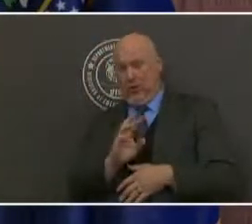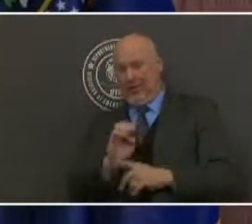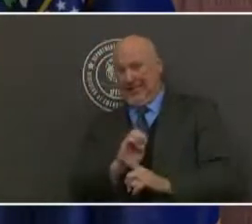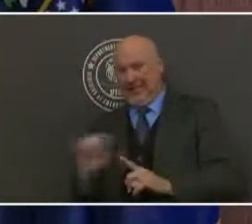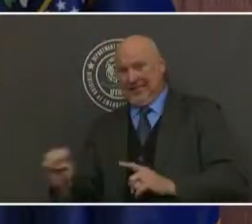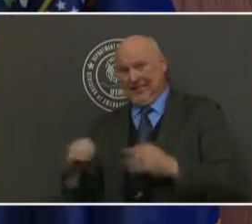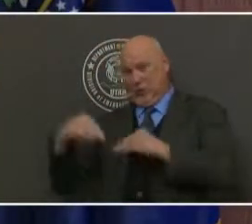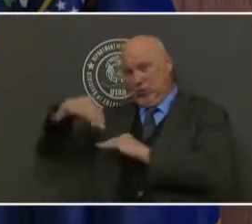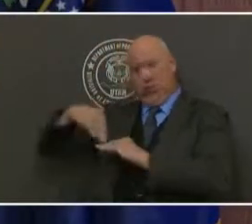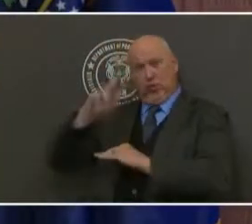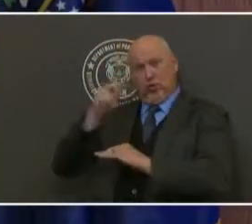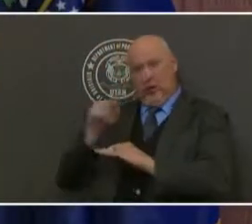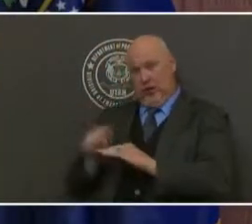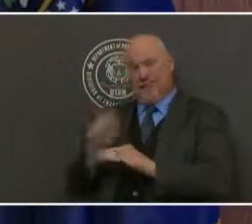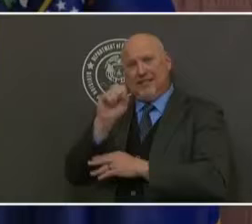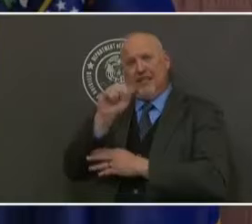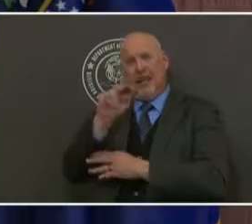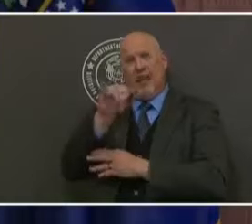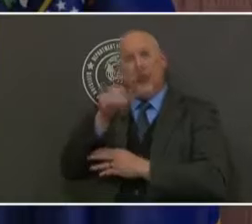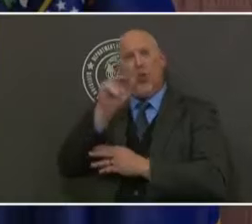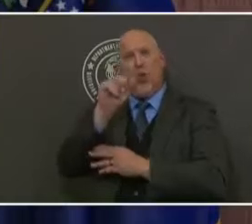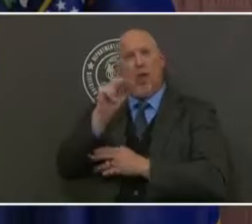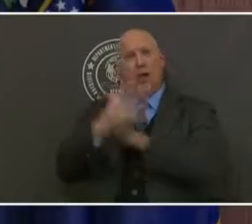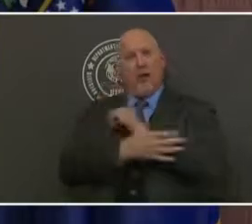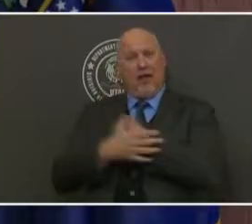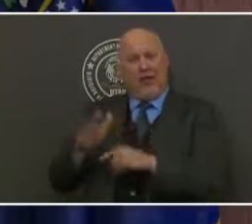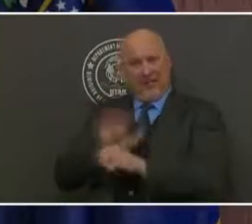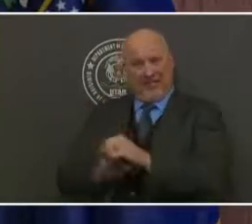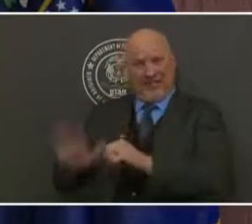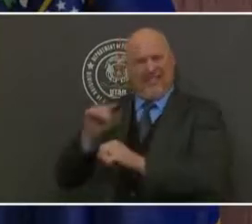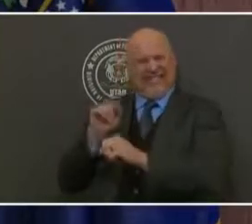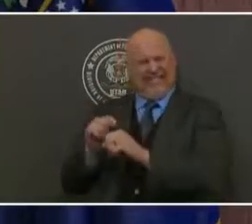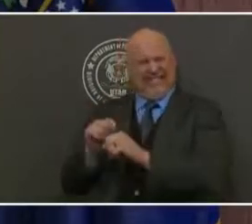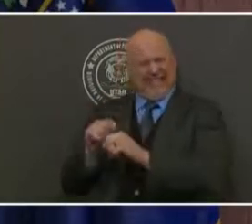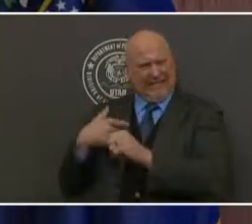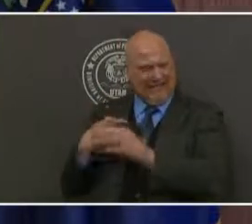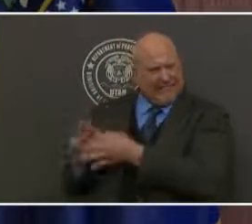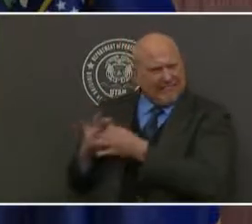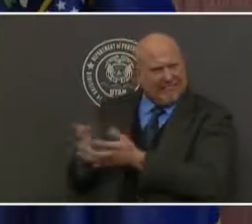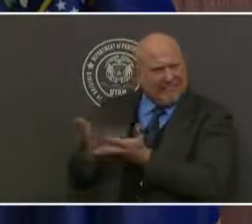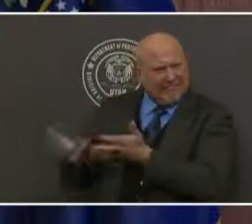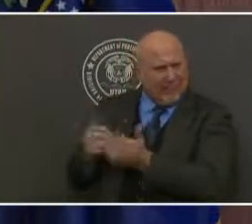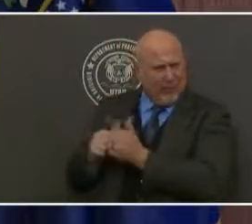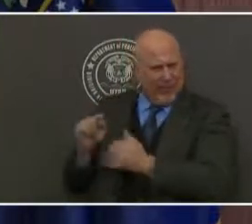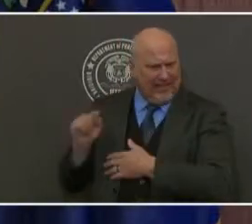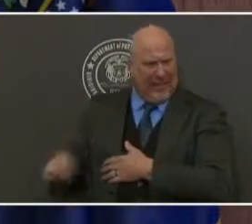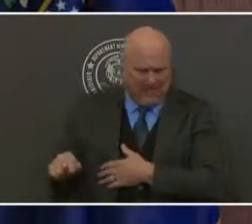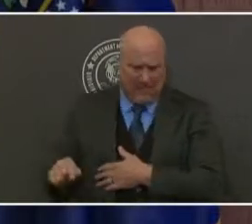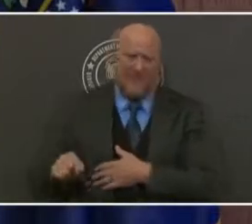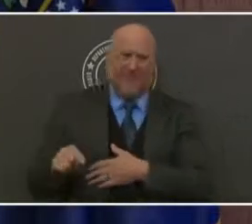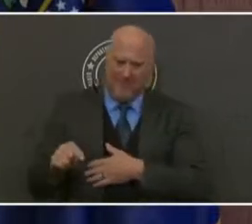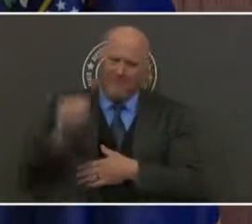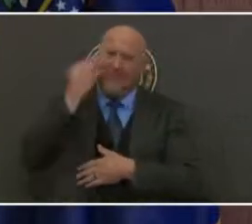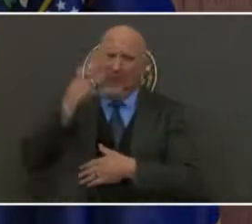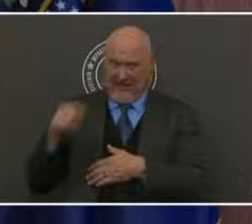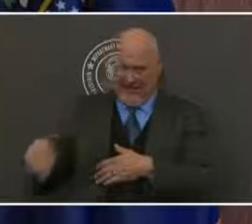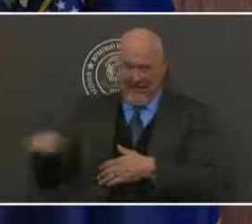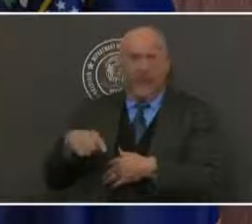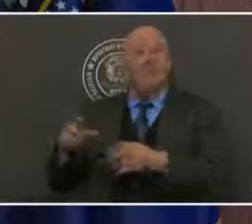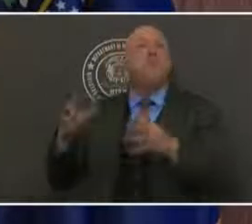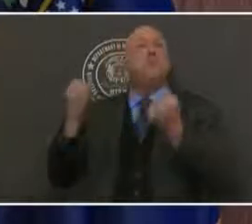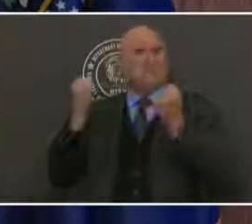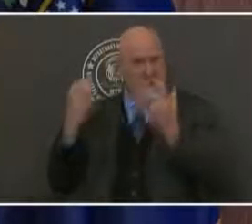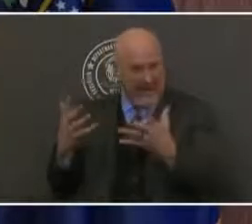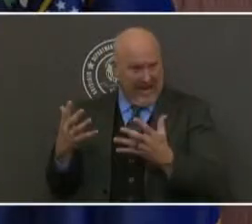our Native American population got vaccinated first, and so they have had an increase in since March 4th of 223%. So very